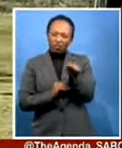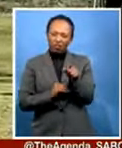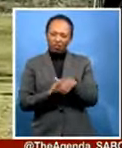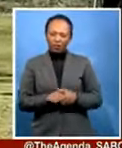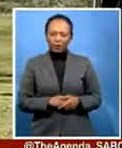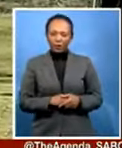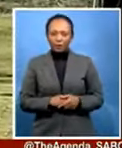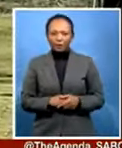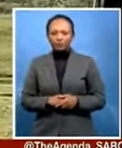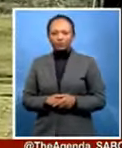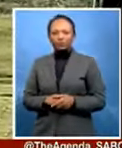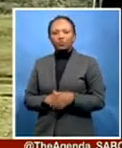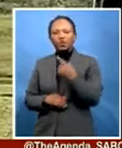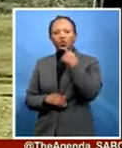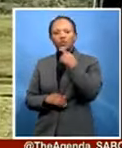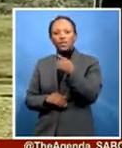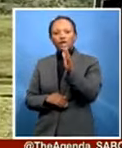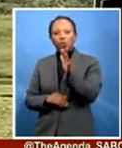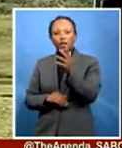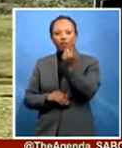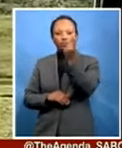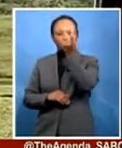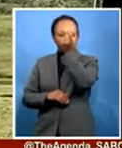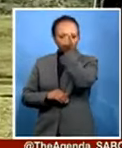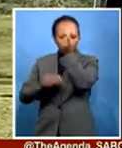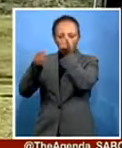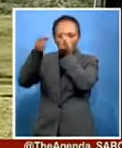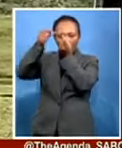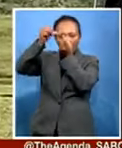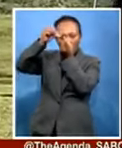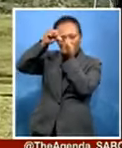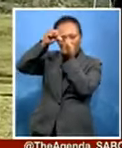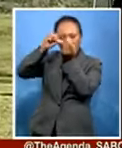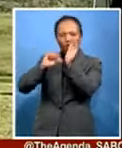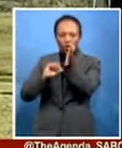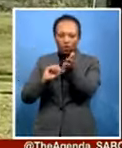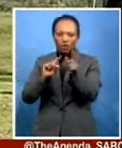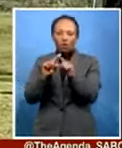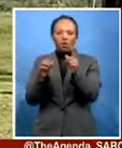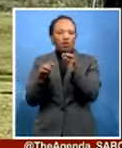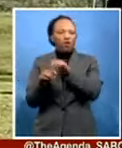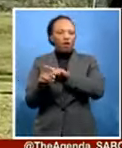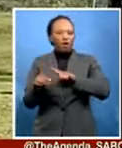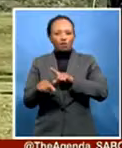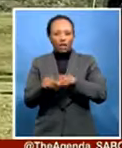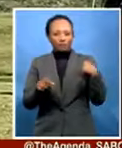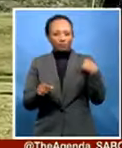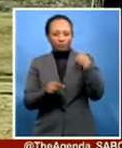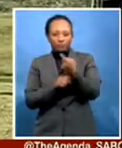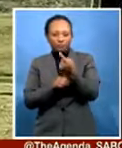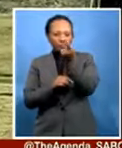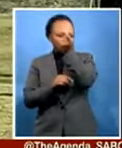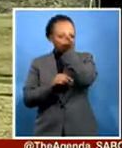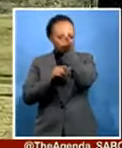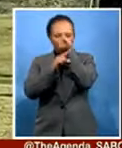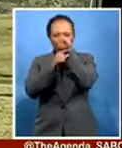now. Just going forward now, for a long time the issue of rhino poaching or preventing it has been very active.